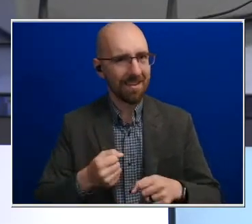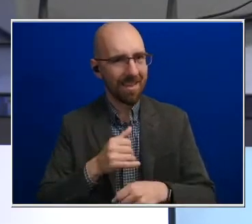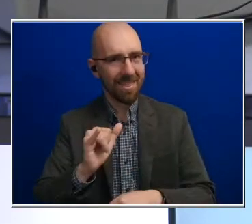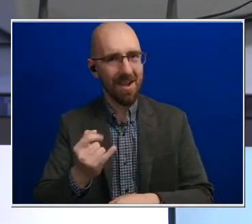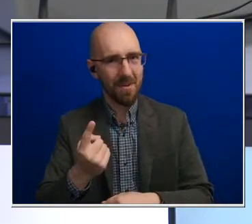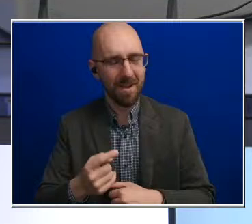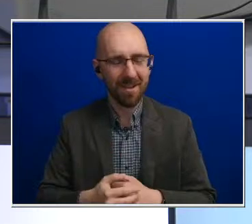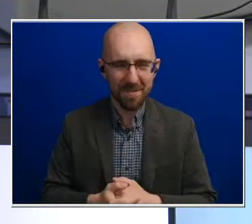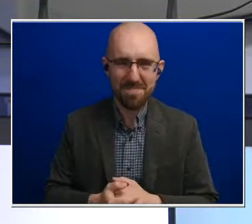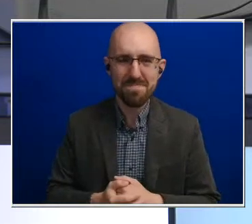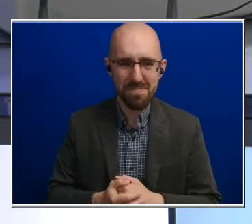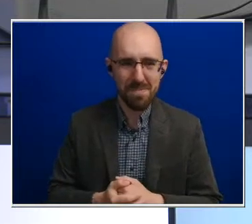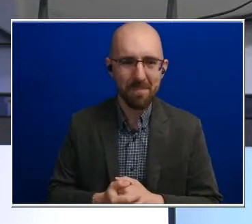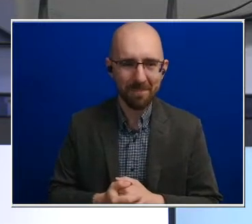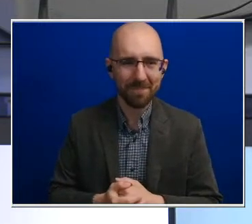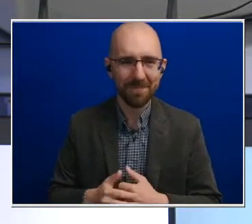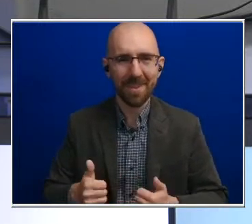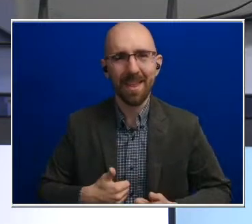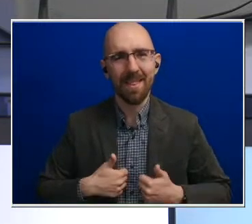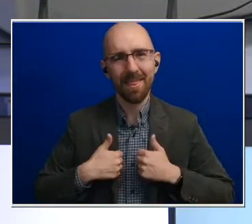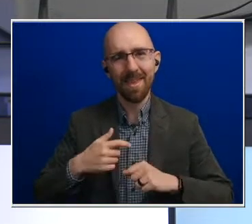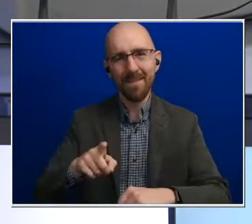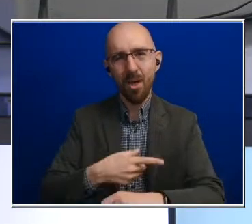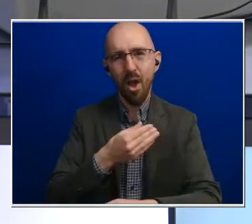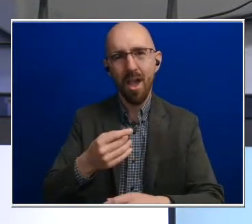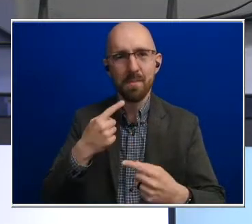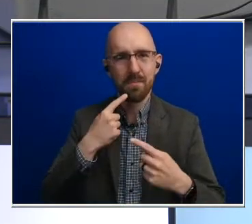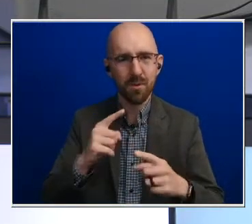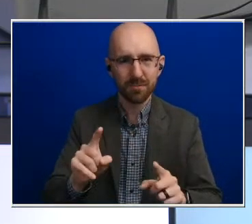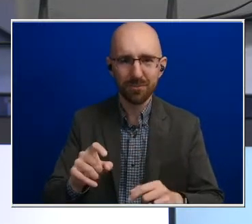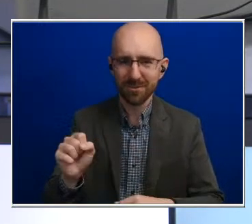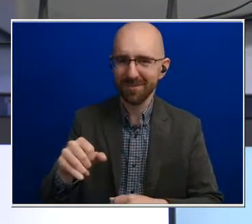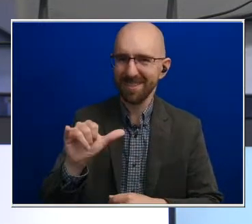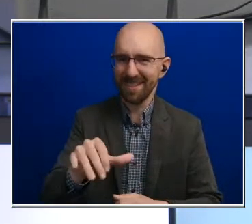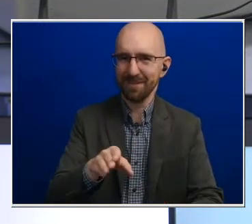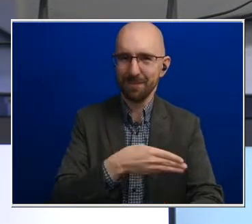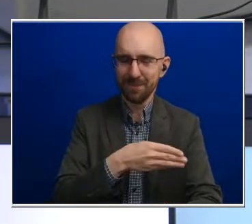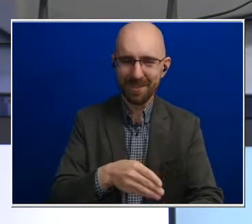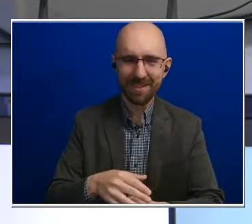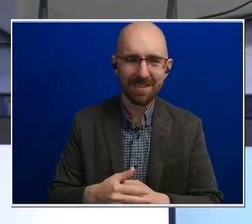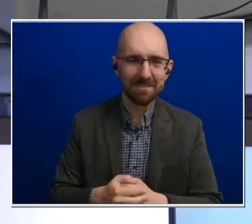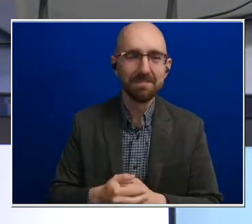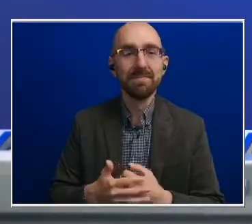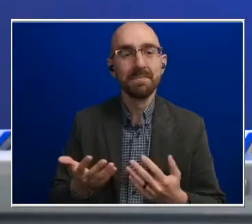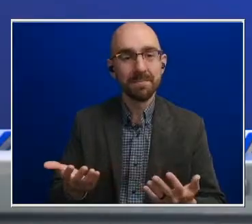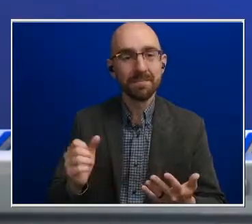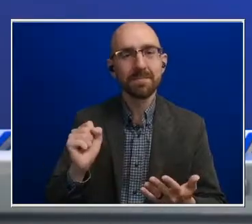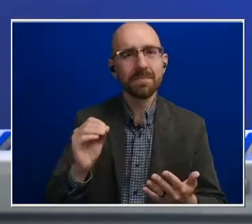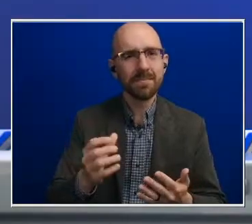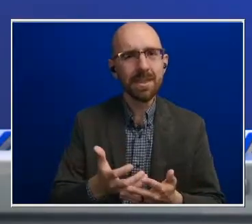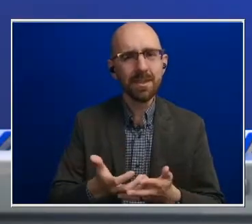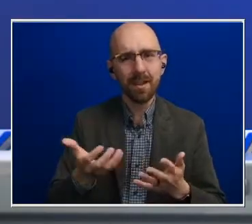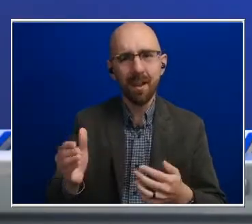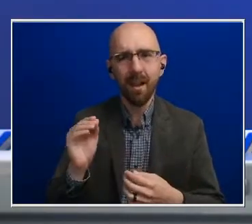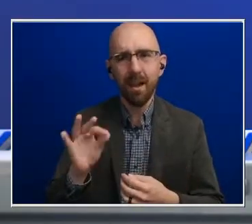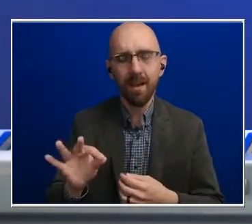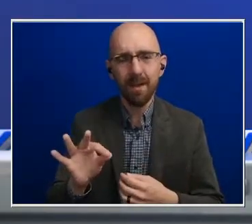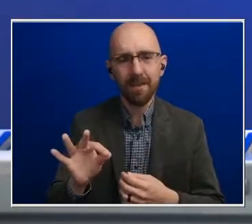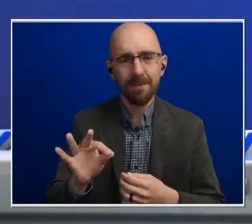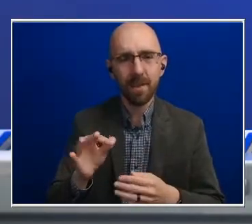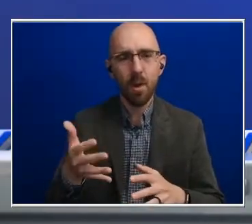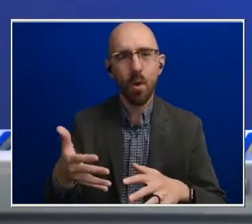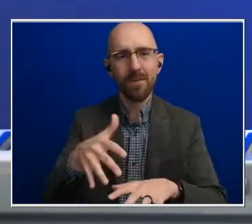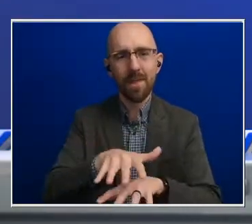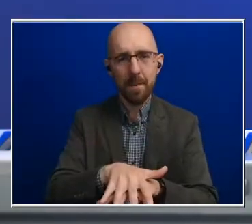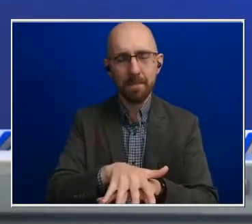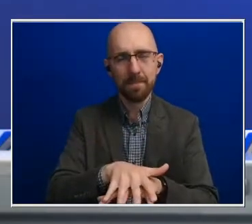Live long and prosper. That's what music does. Yes. So there's a lot of overlap in